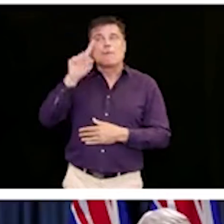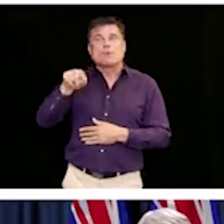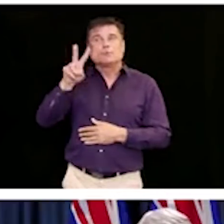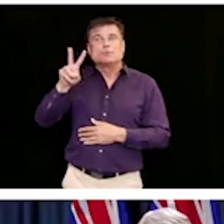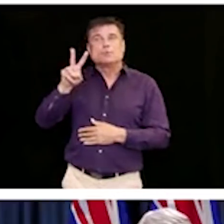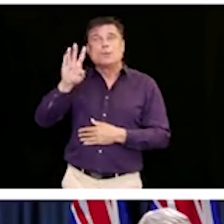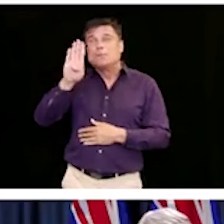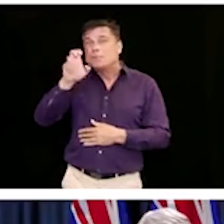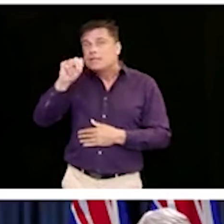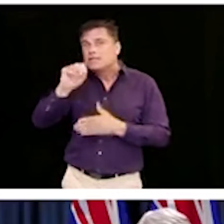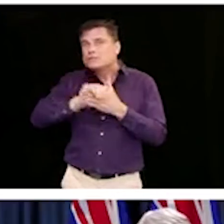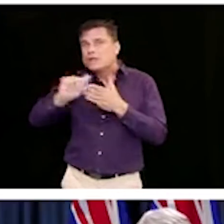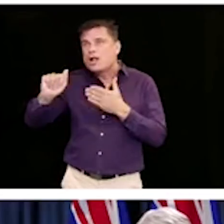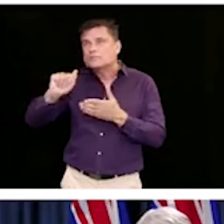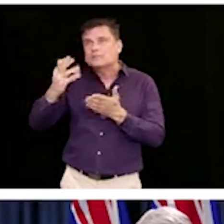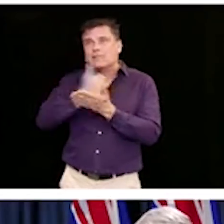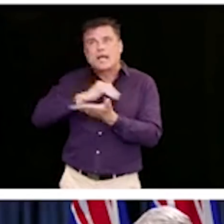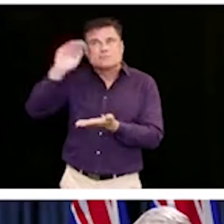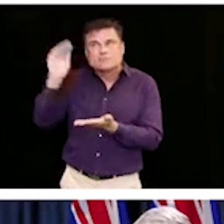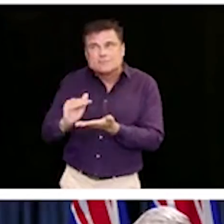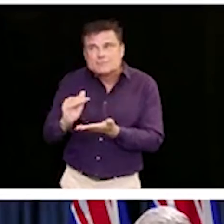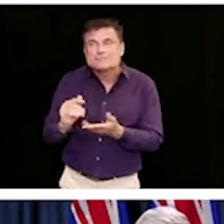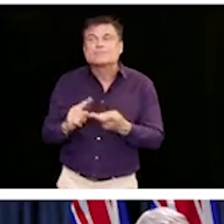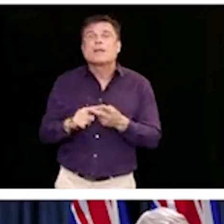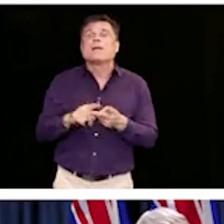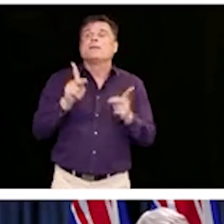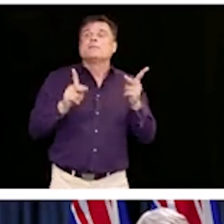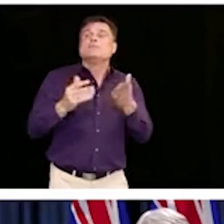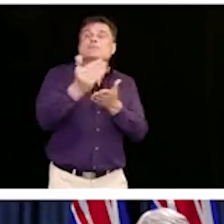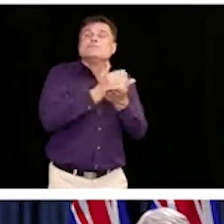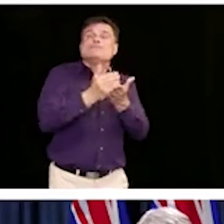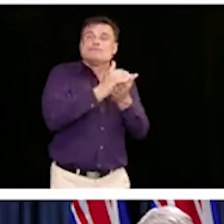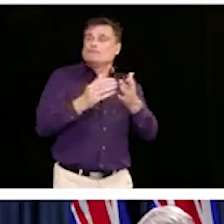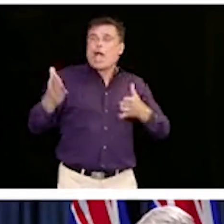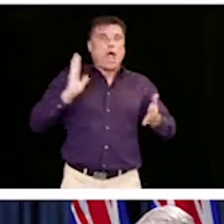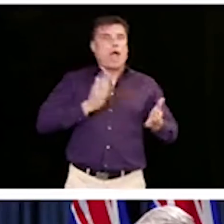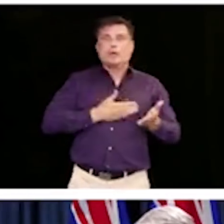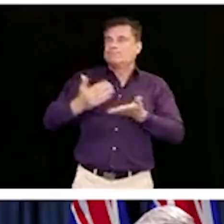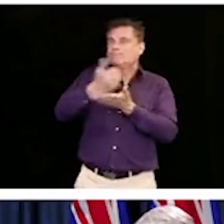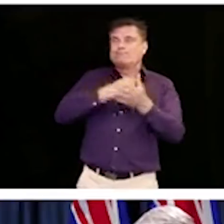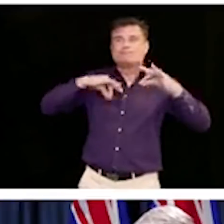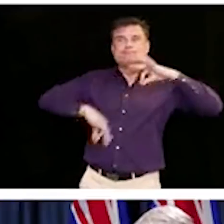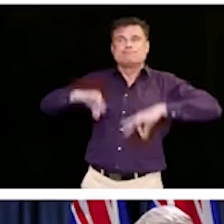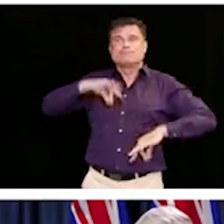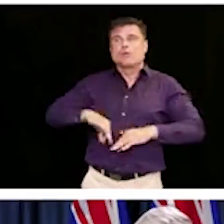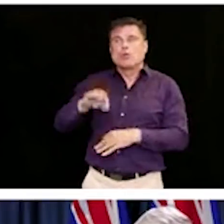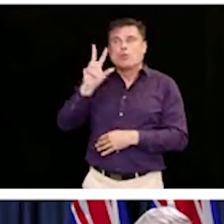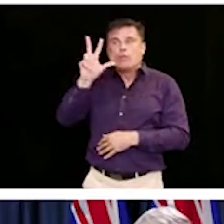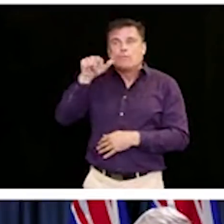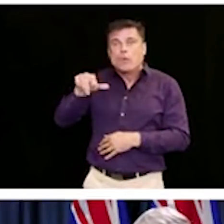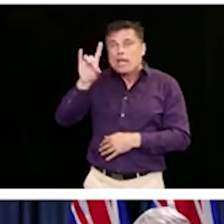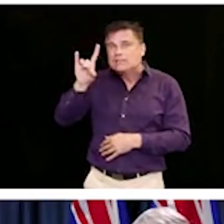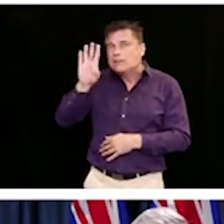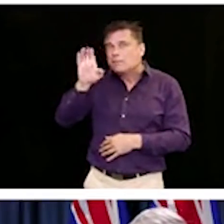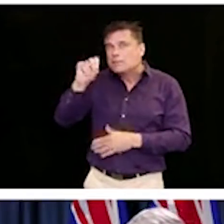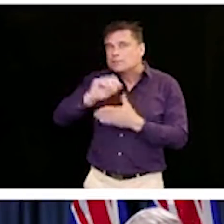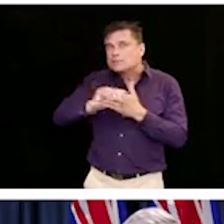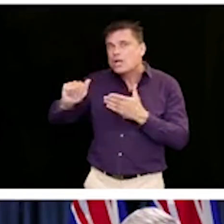revenues $300 million lower. Net revenue from Crown corporations and agencies down about $1.8